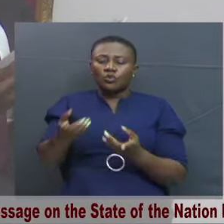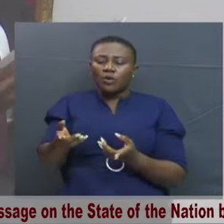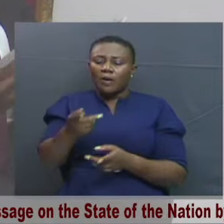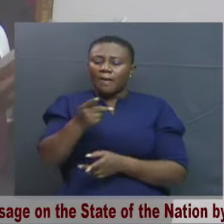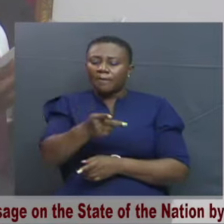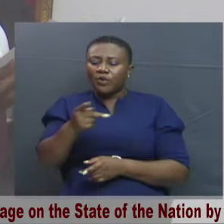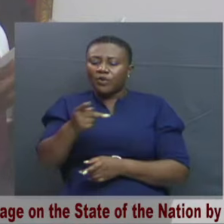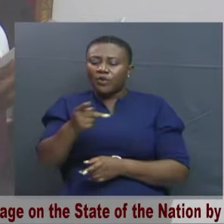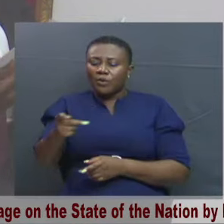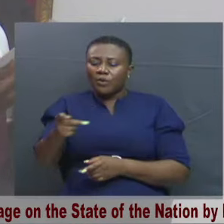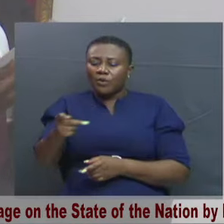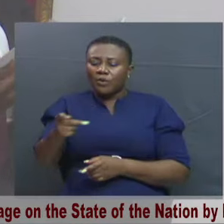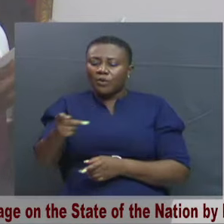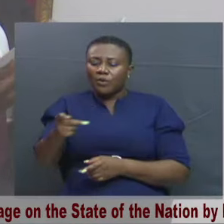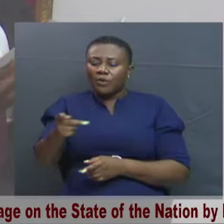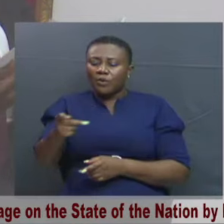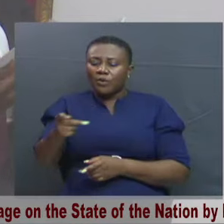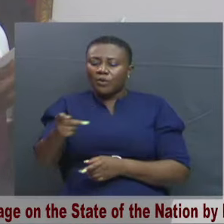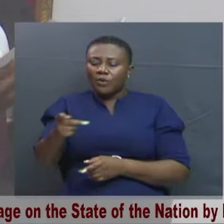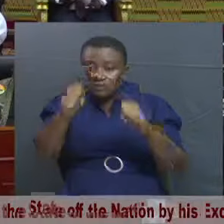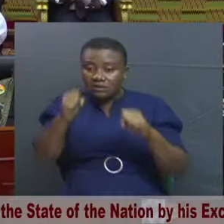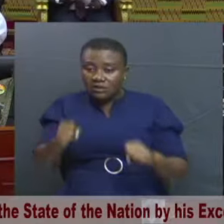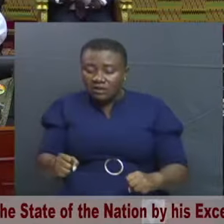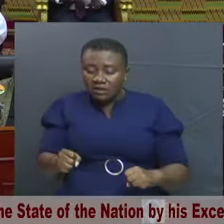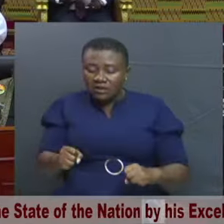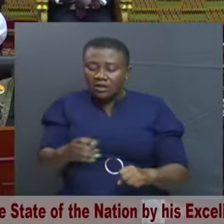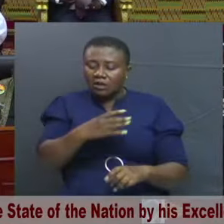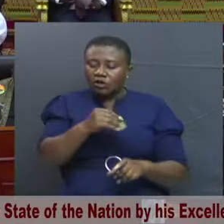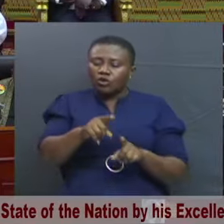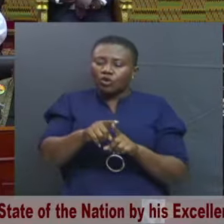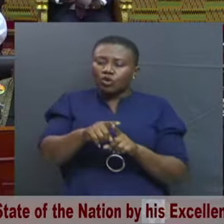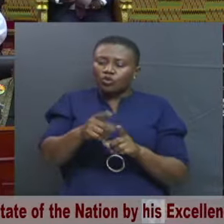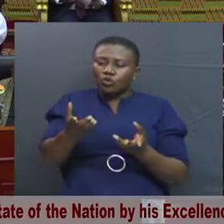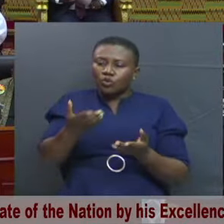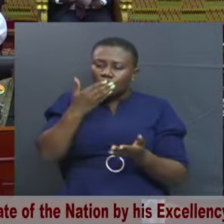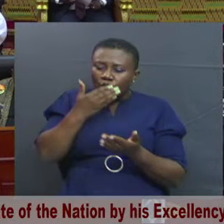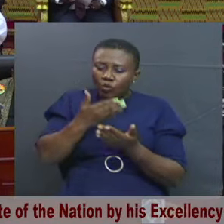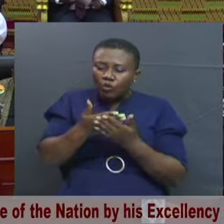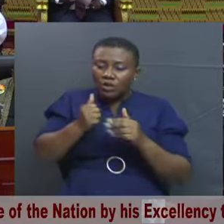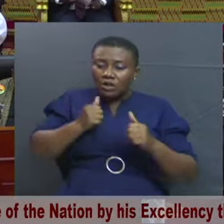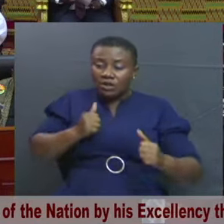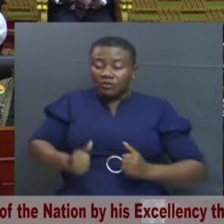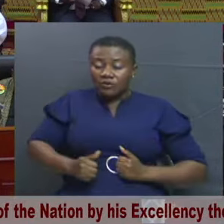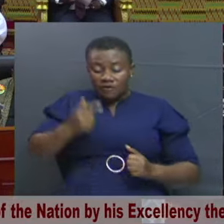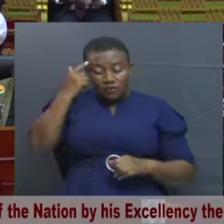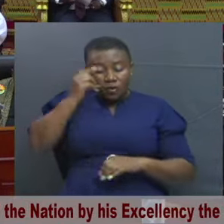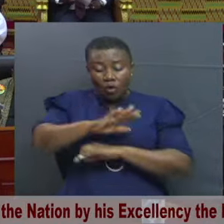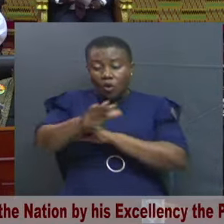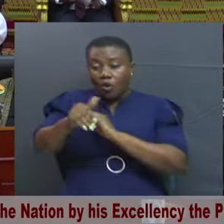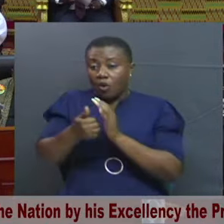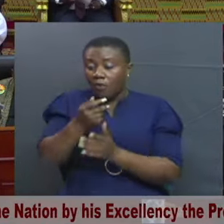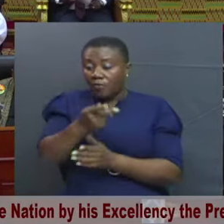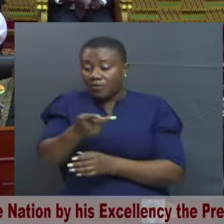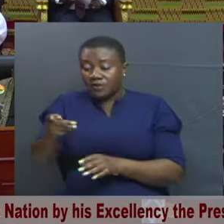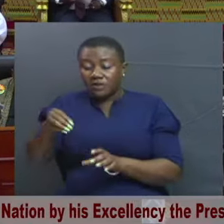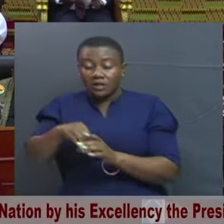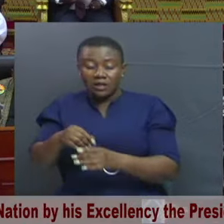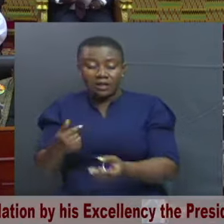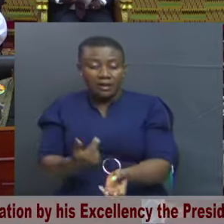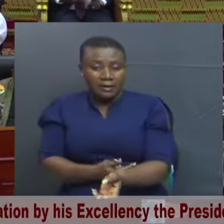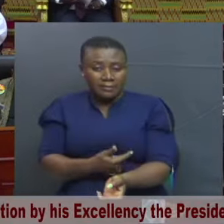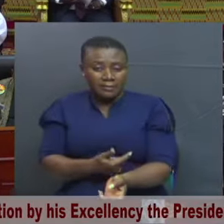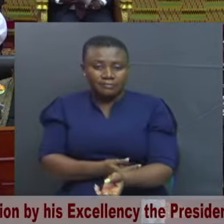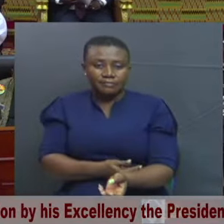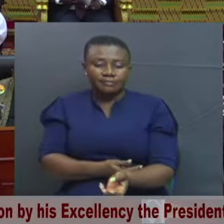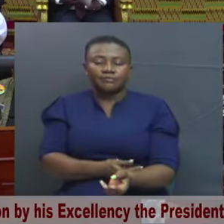system with unique addresses for all properties in Ghana furthermore